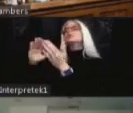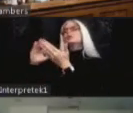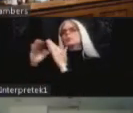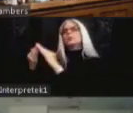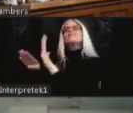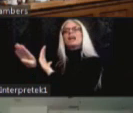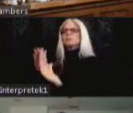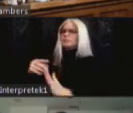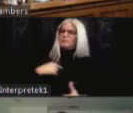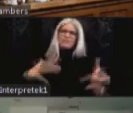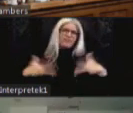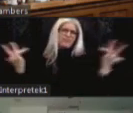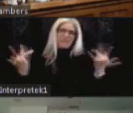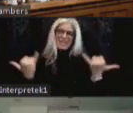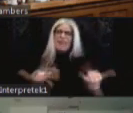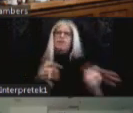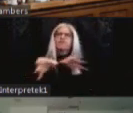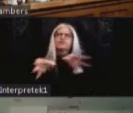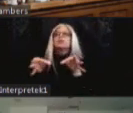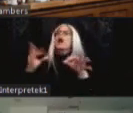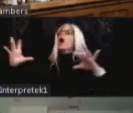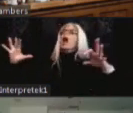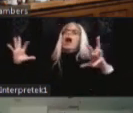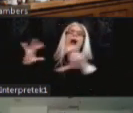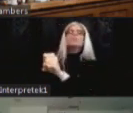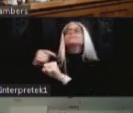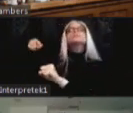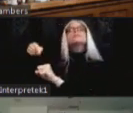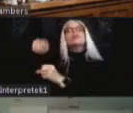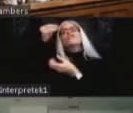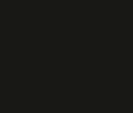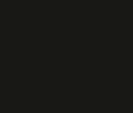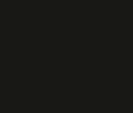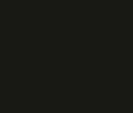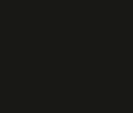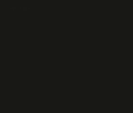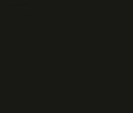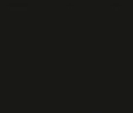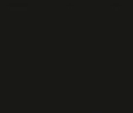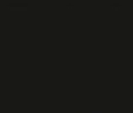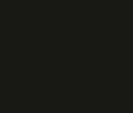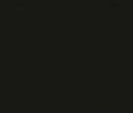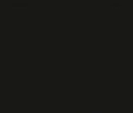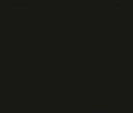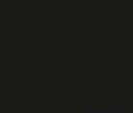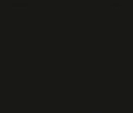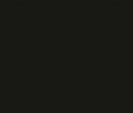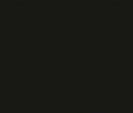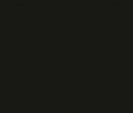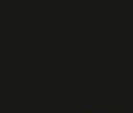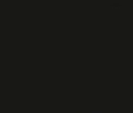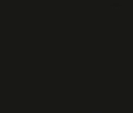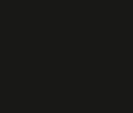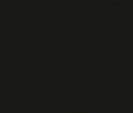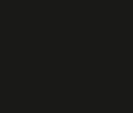present a summary of the information on the finalized draft of the City of Gainesville Housing Action Plan. I will